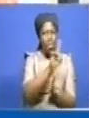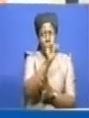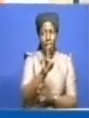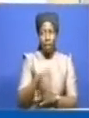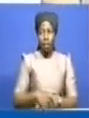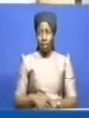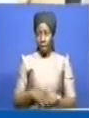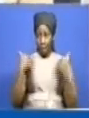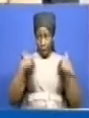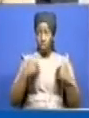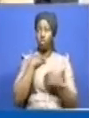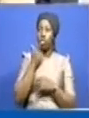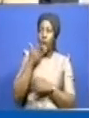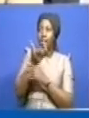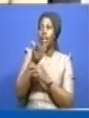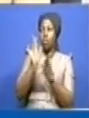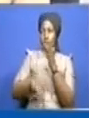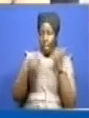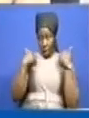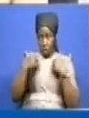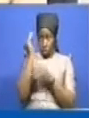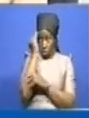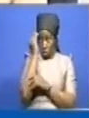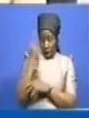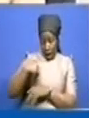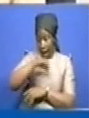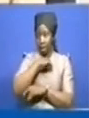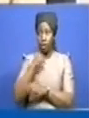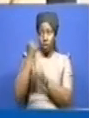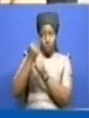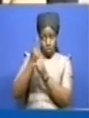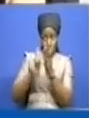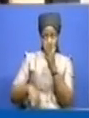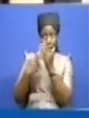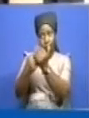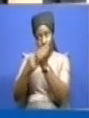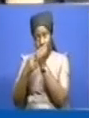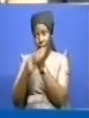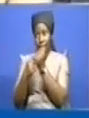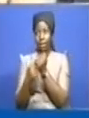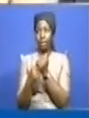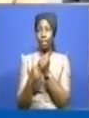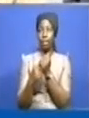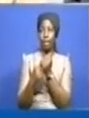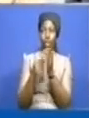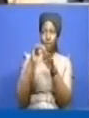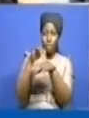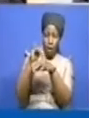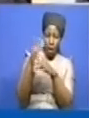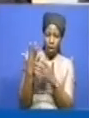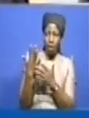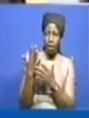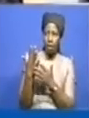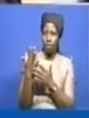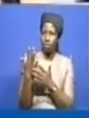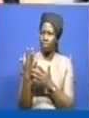Let me just say what I know. We were partnering in terms of going through the what